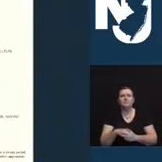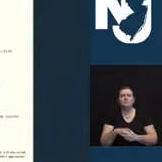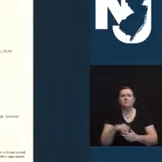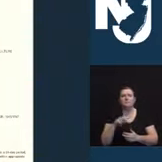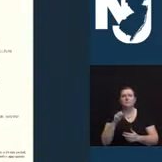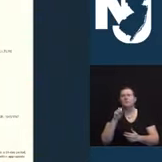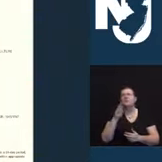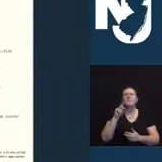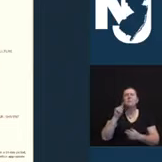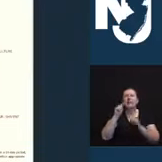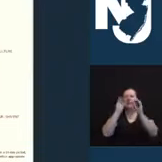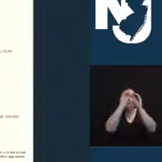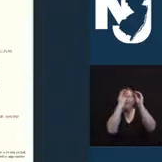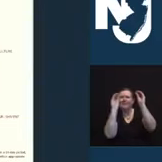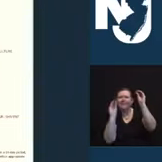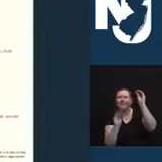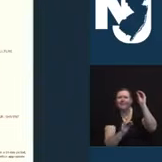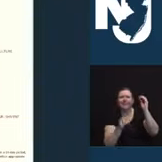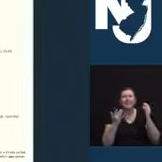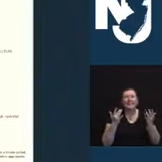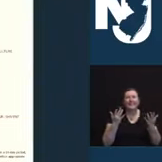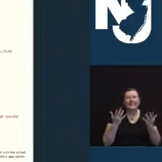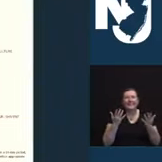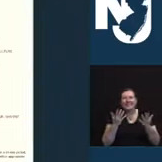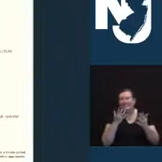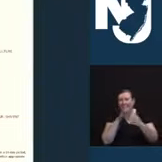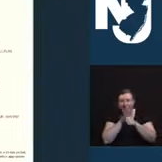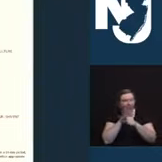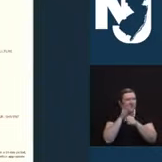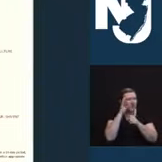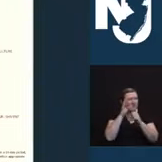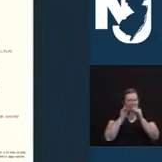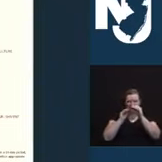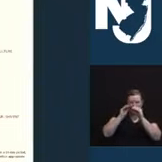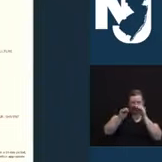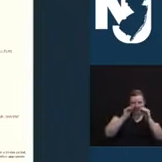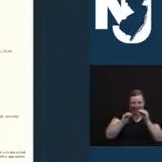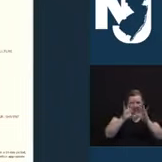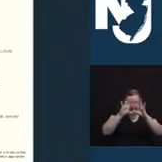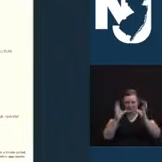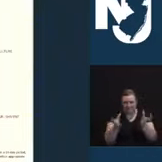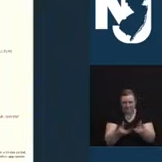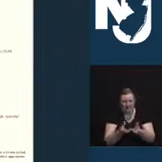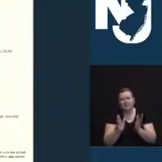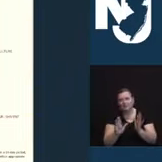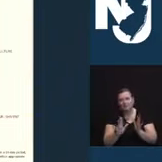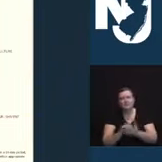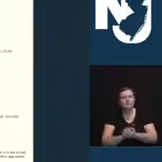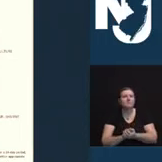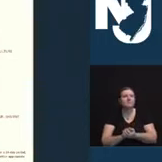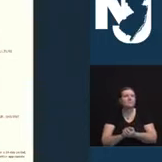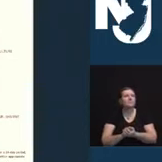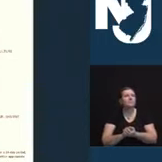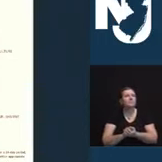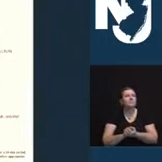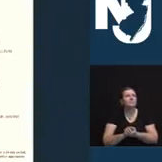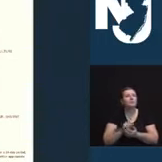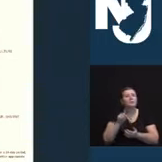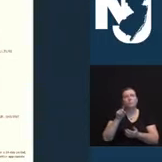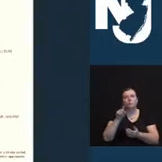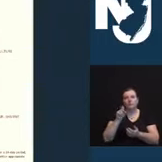investigation. Of these 164 outbreaks, 17% were among sports